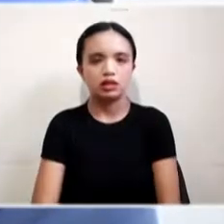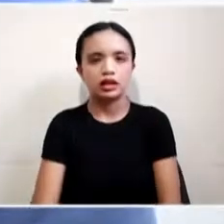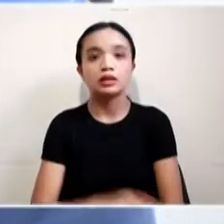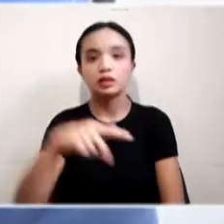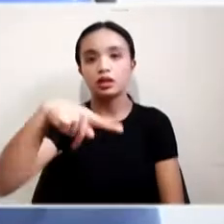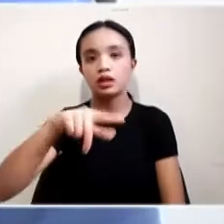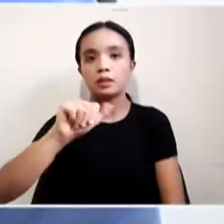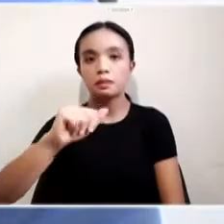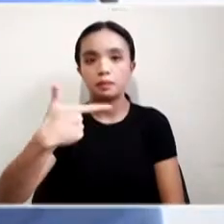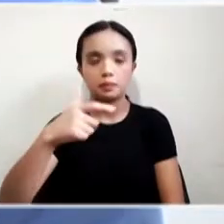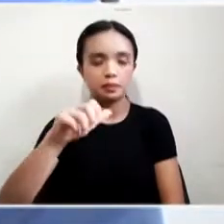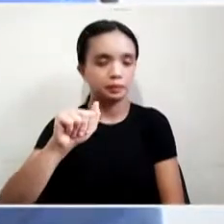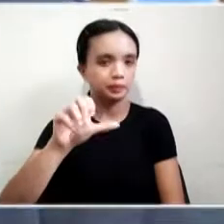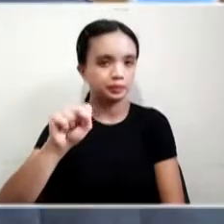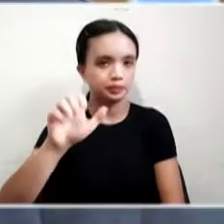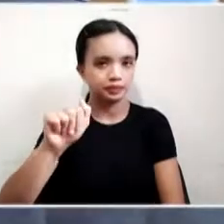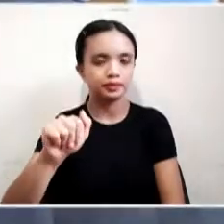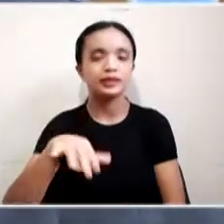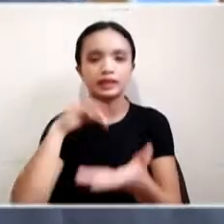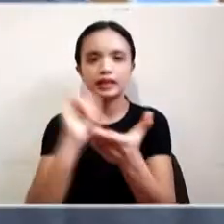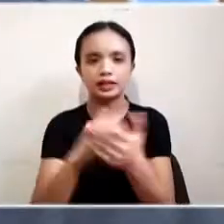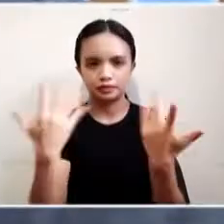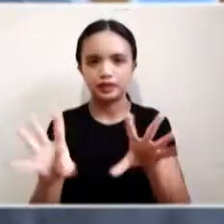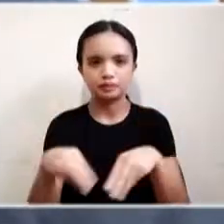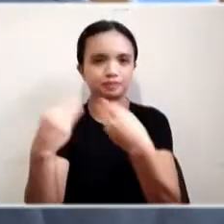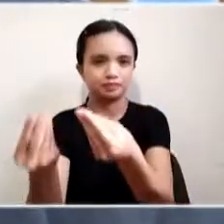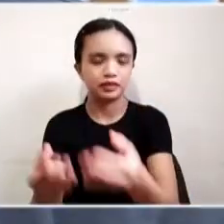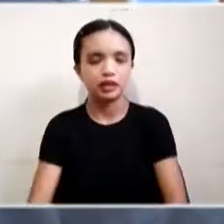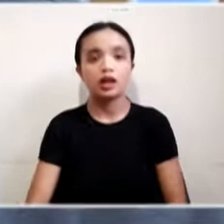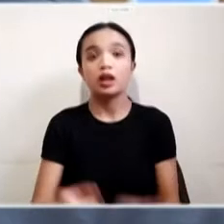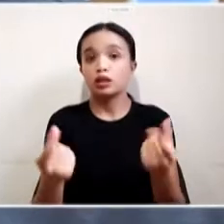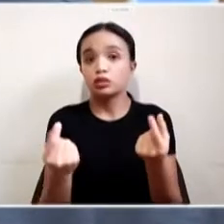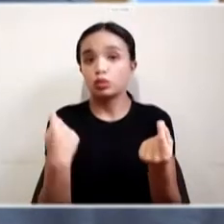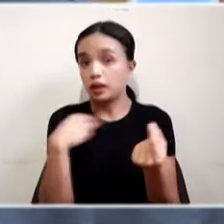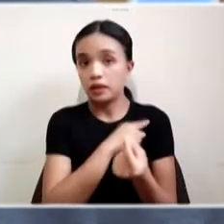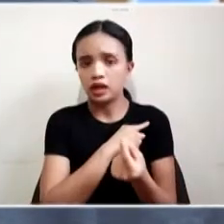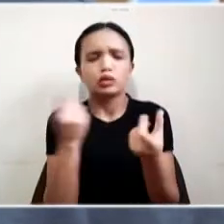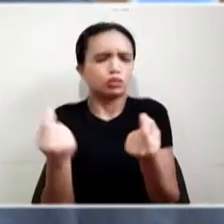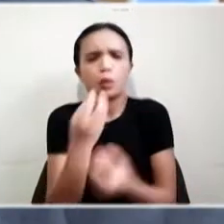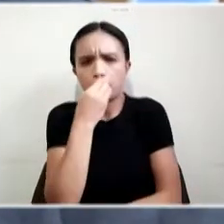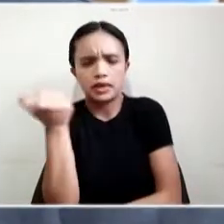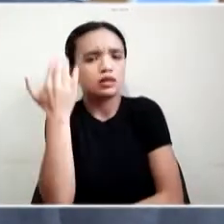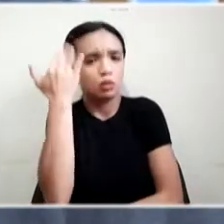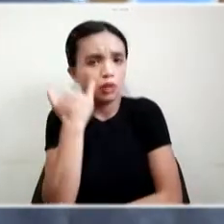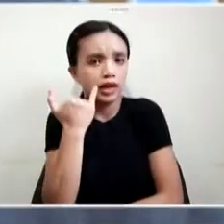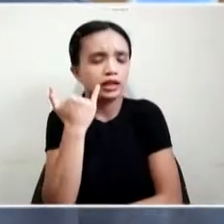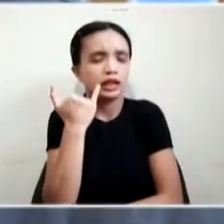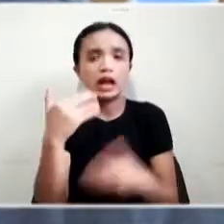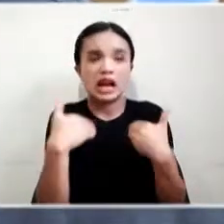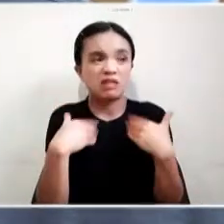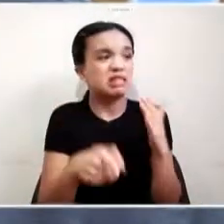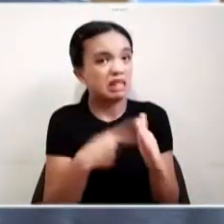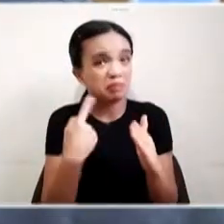Okay, sir. Iti ko na ikan tayo. We will do our best effort, sir. Because quite there are sometimes like